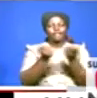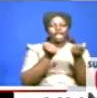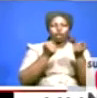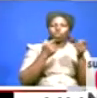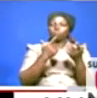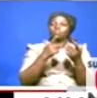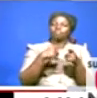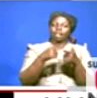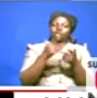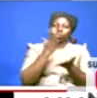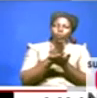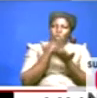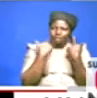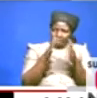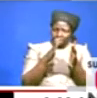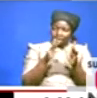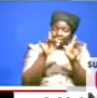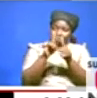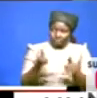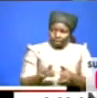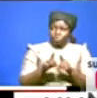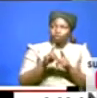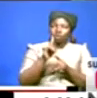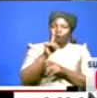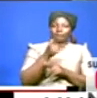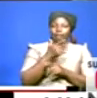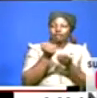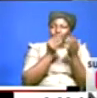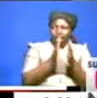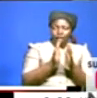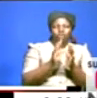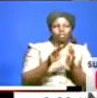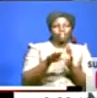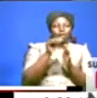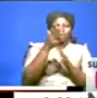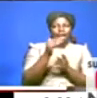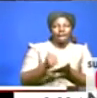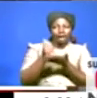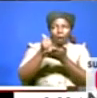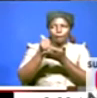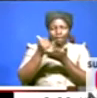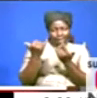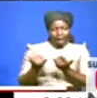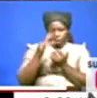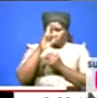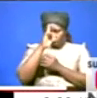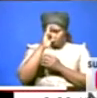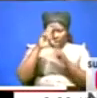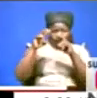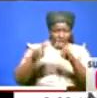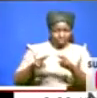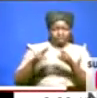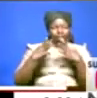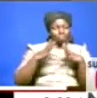was arrested and is helping police with investigations. Lumati further added that they suspect that the three are part of a group which has been